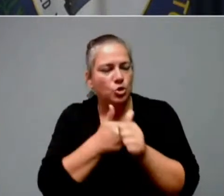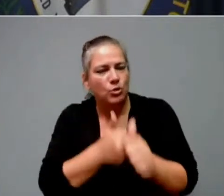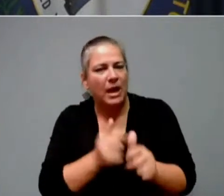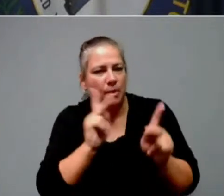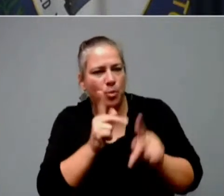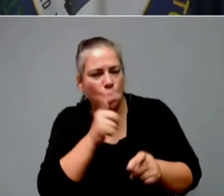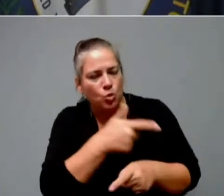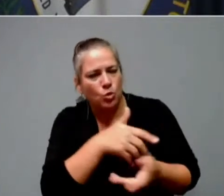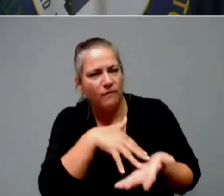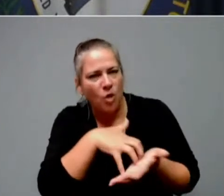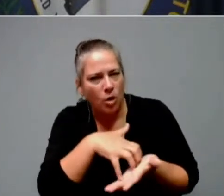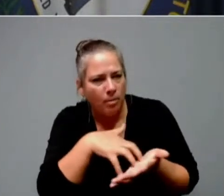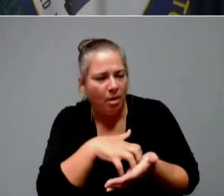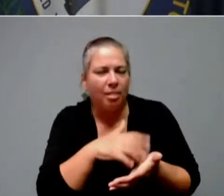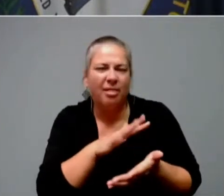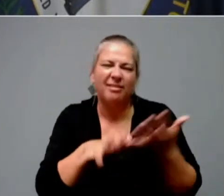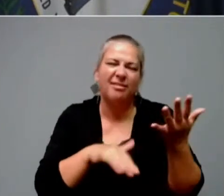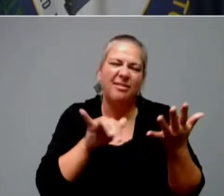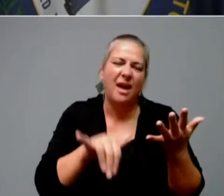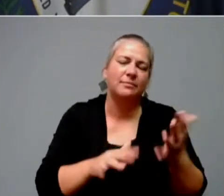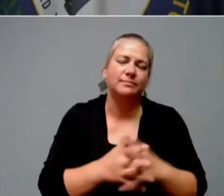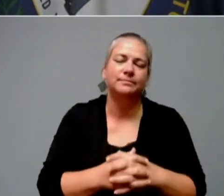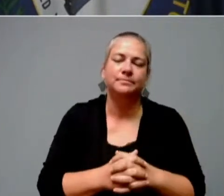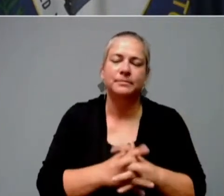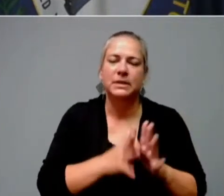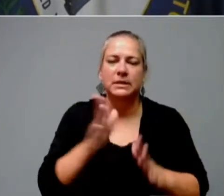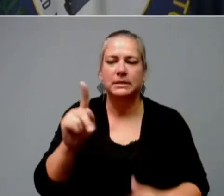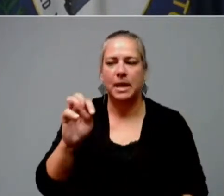well. Tom. Well, thank you, Governor.